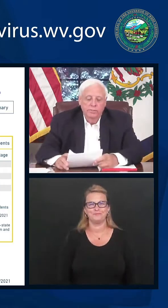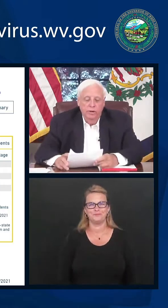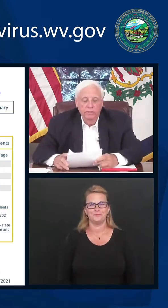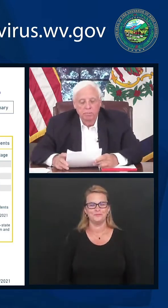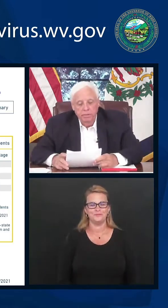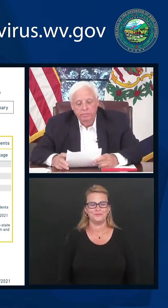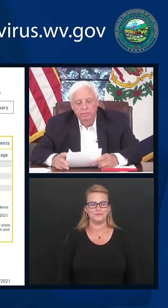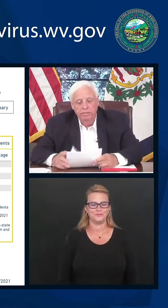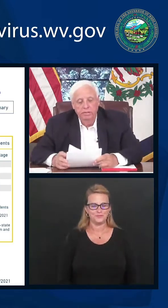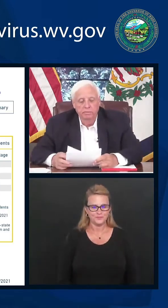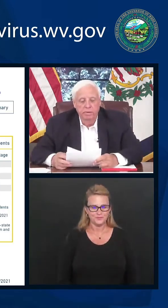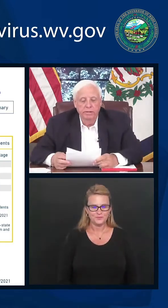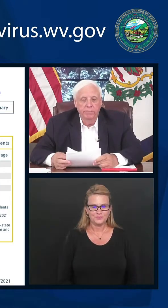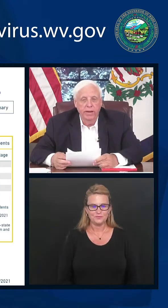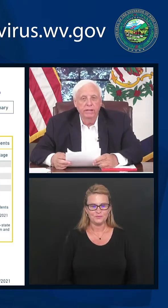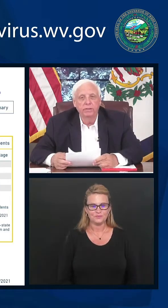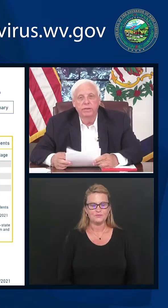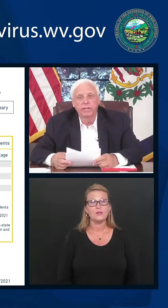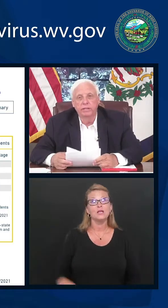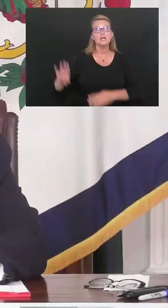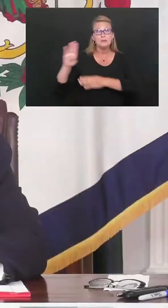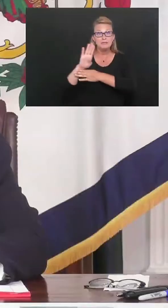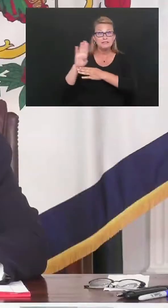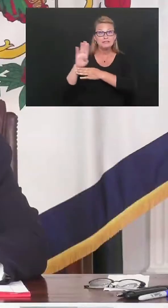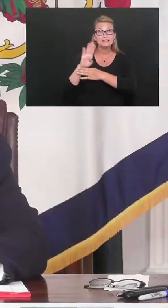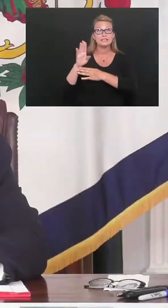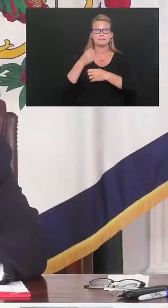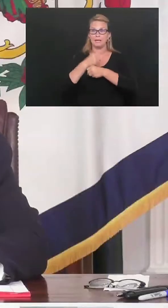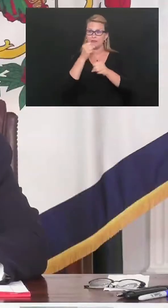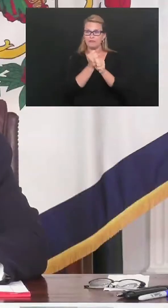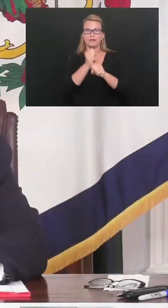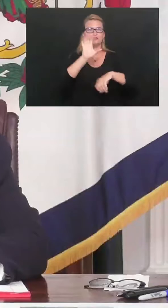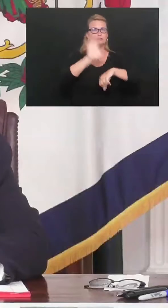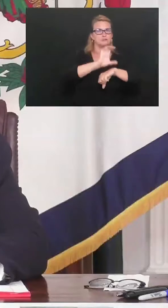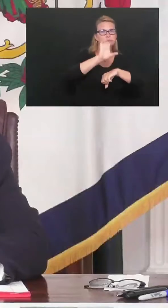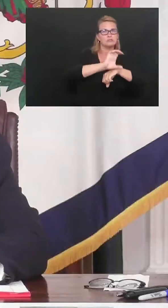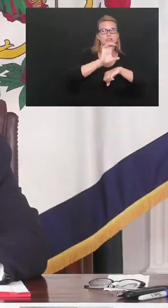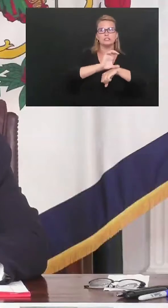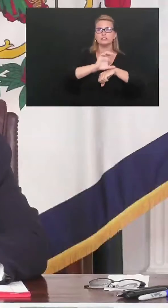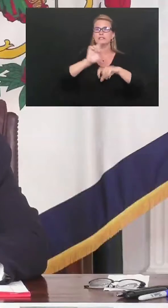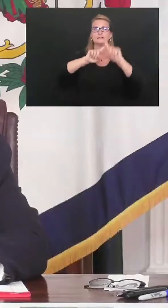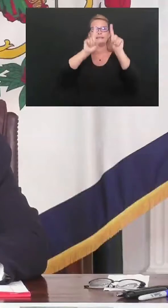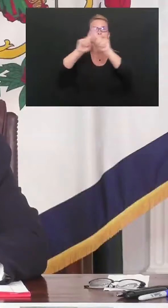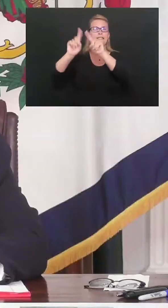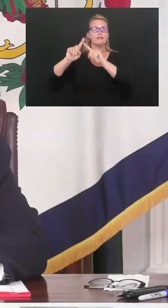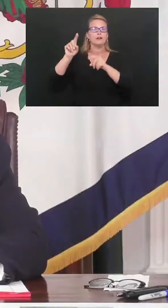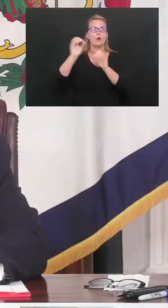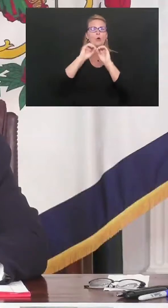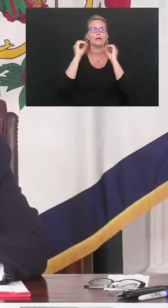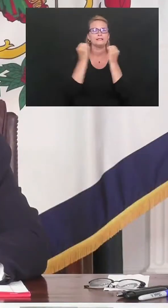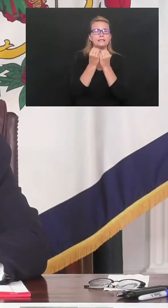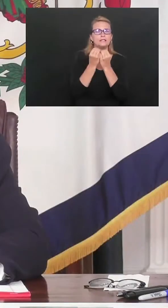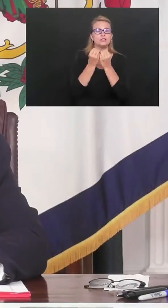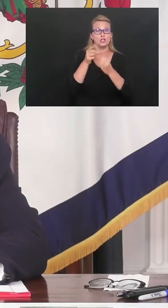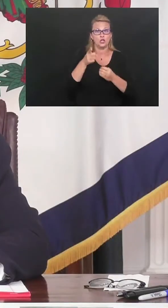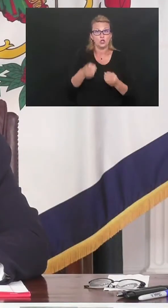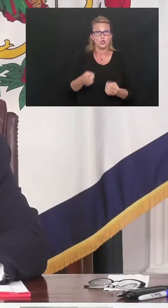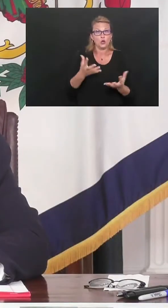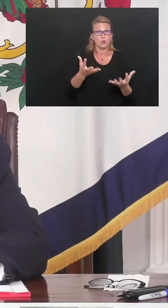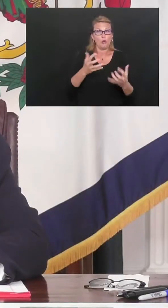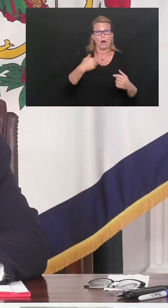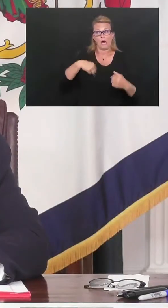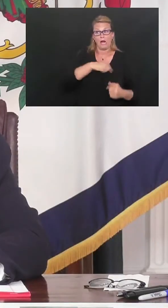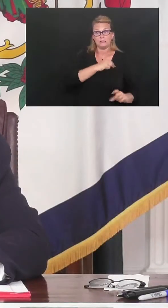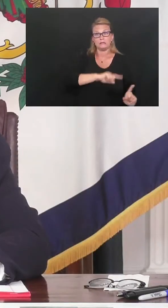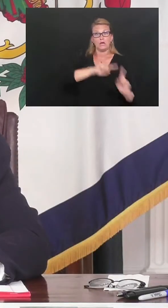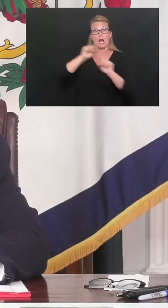As far as our businesses, manufacturing, our church, and everything outreach, if you have a business and you want us to